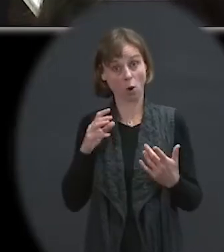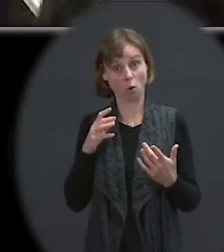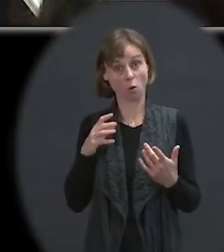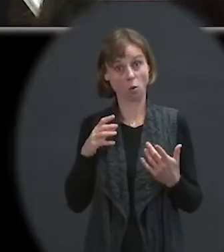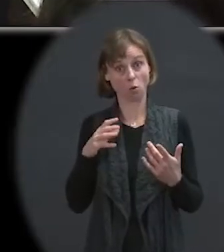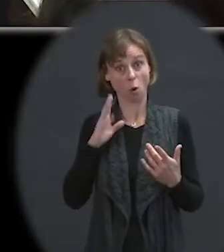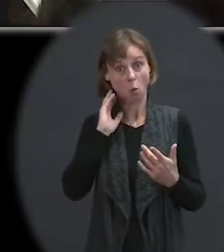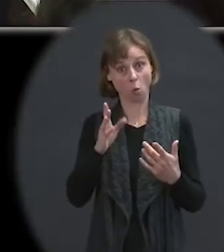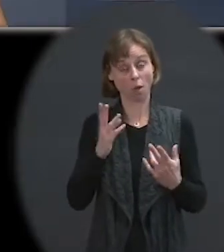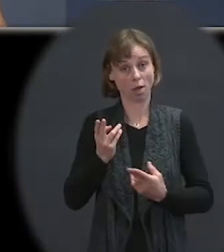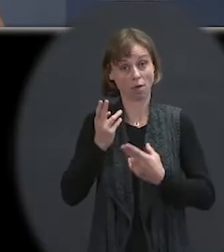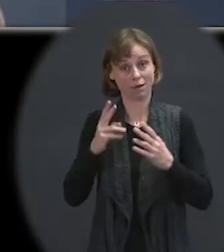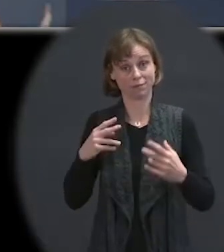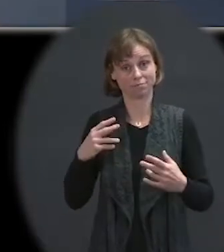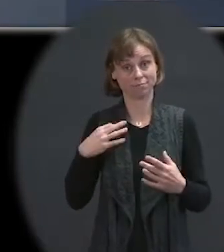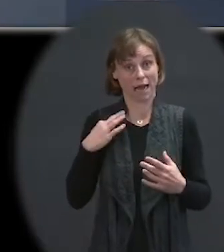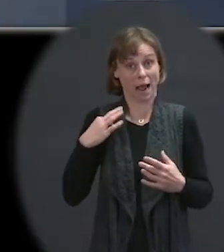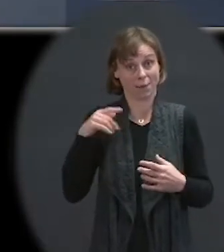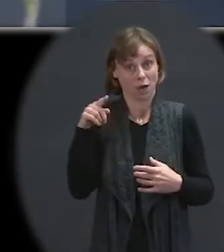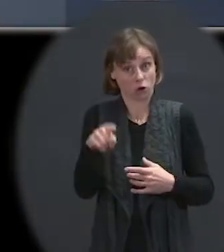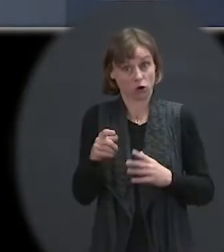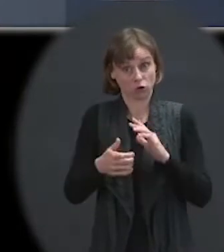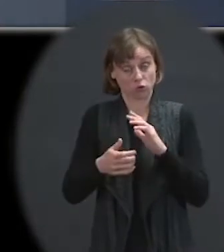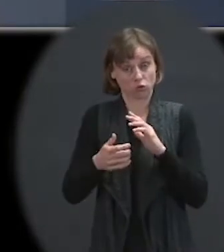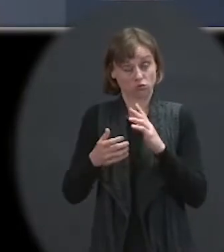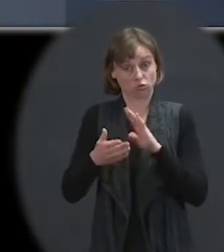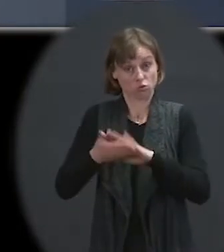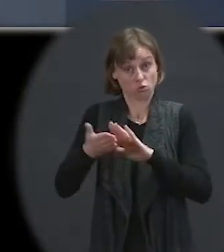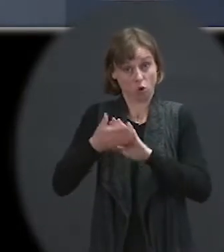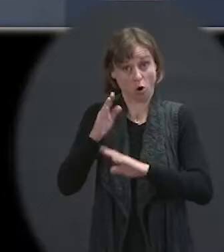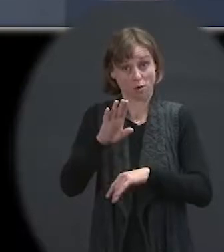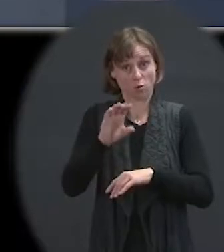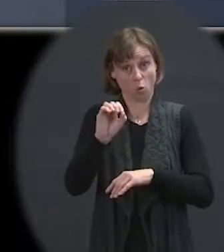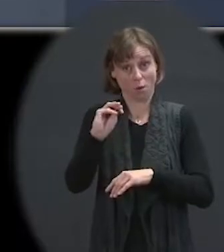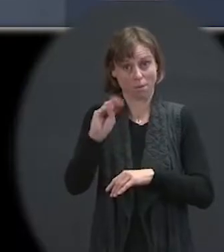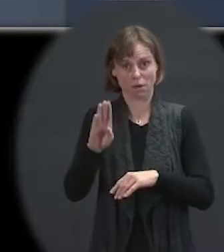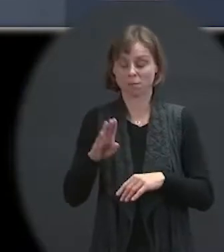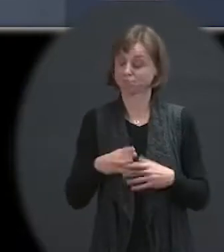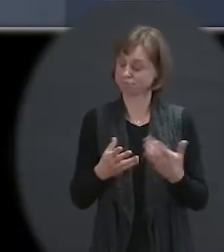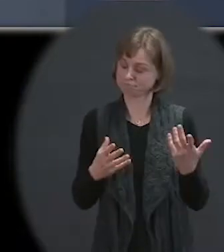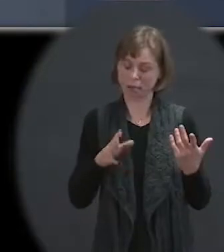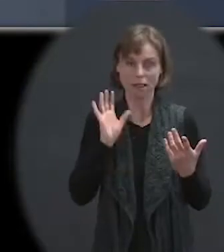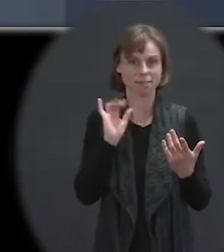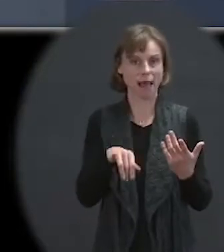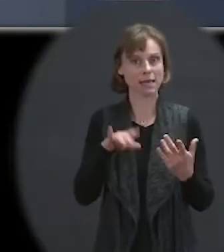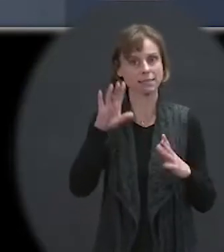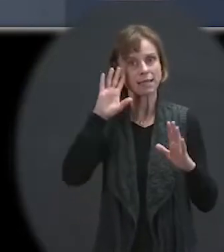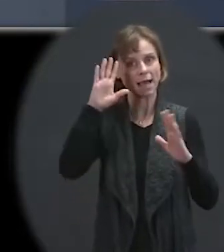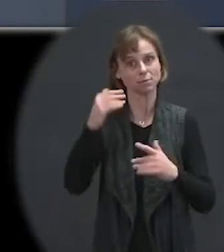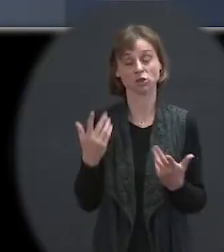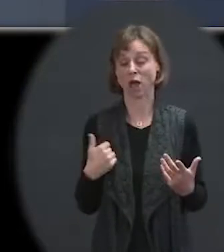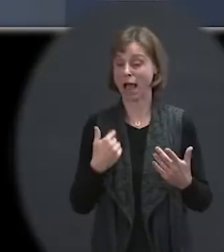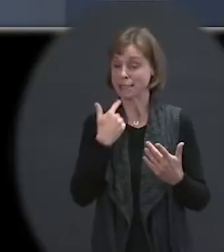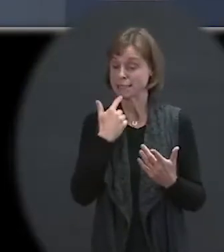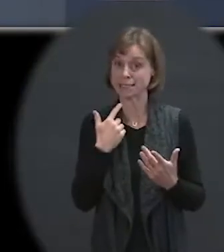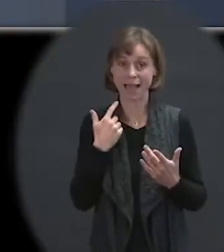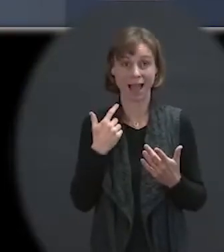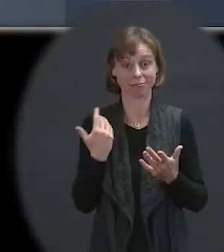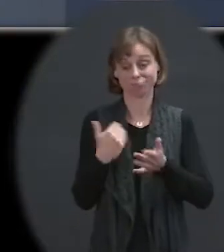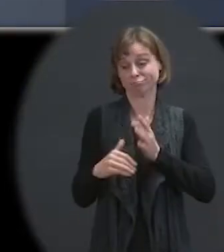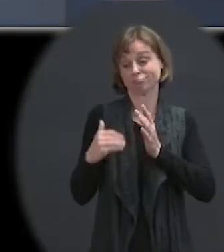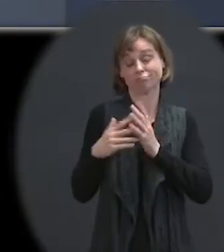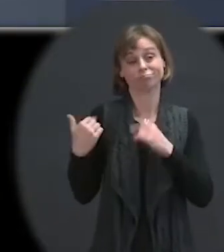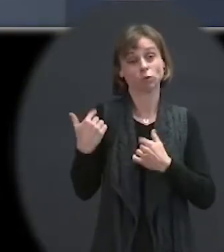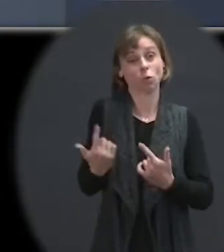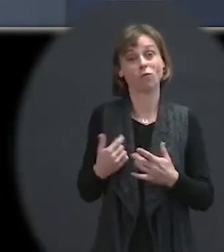run the budget office? That's certainly our expectation. And as I noted earlier, Neera is rolled up her sleeves. She's getting to work. We're getting